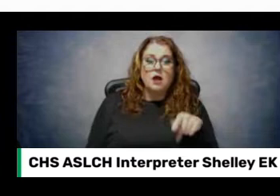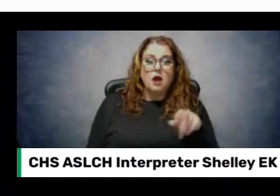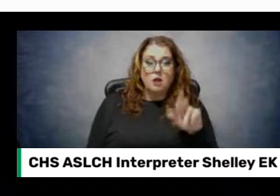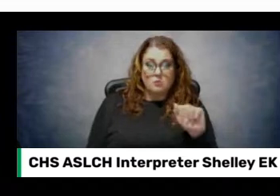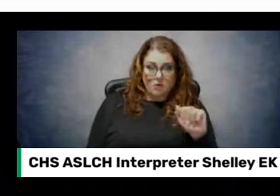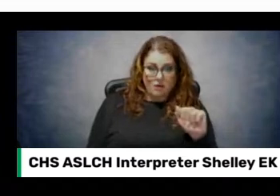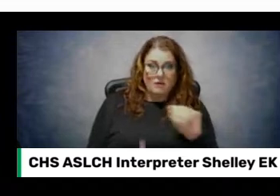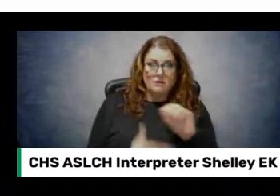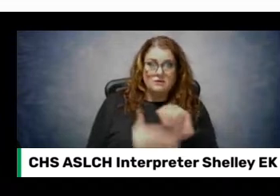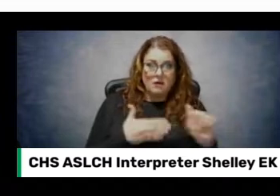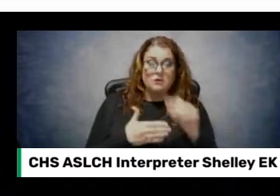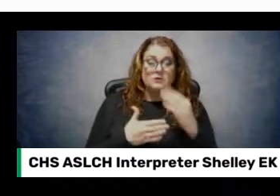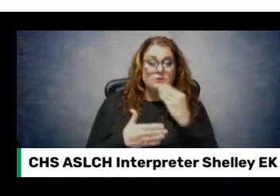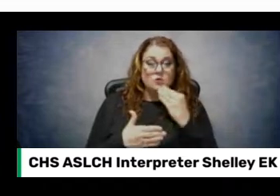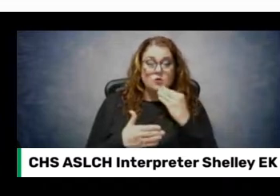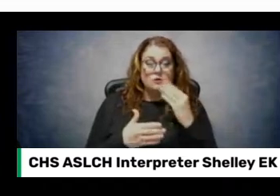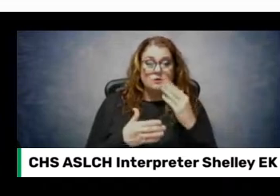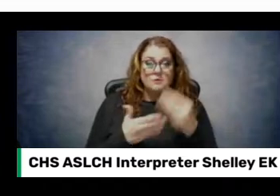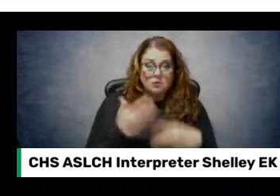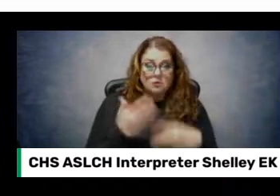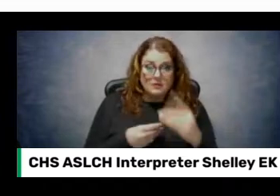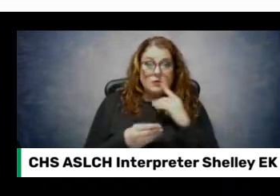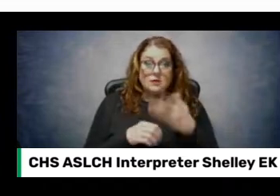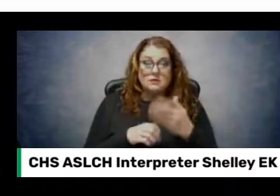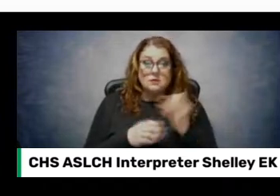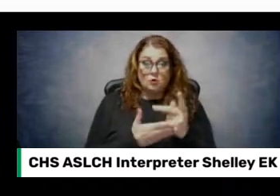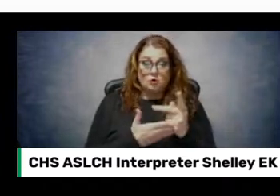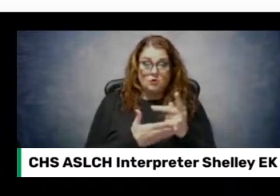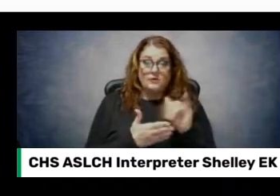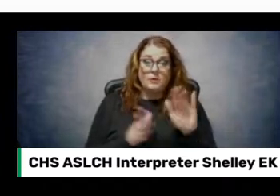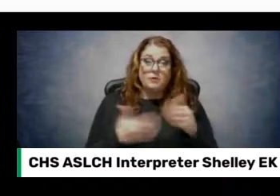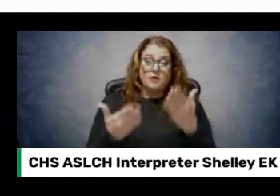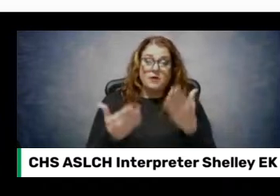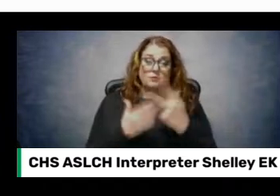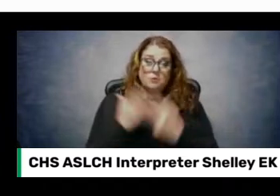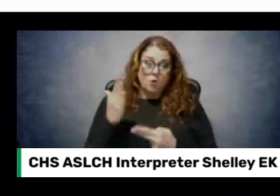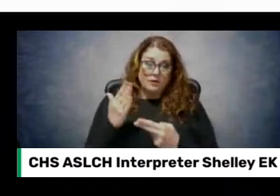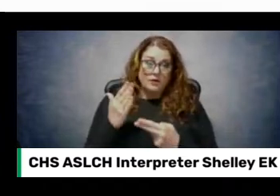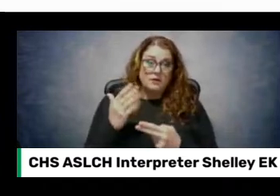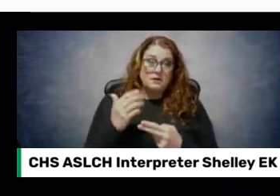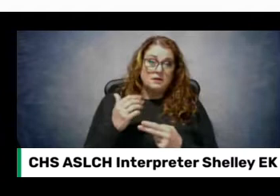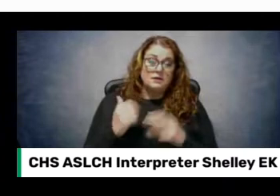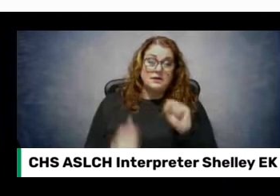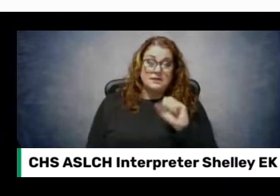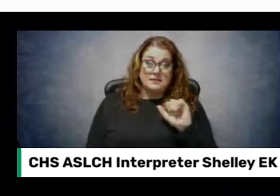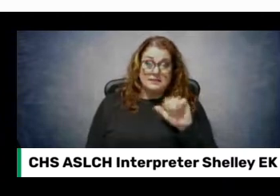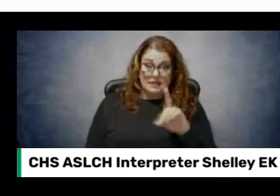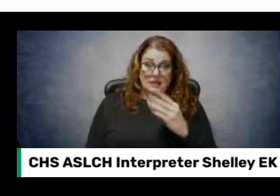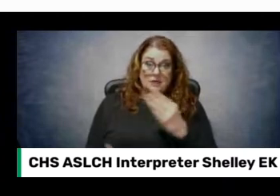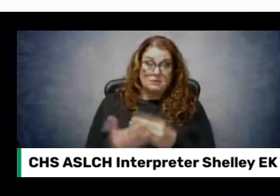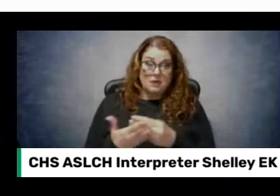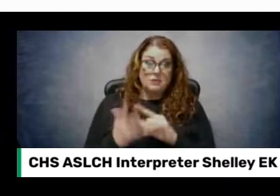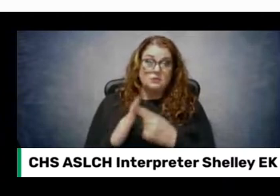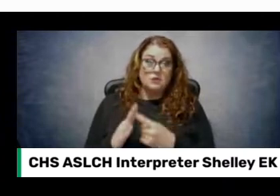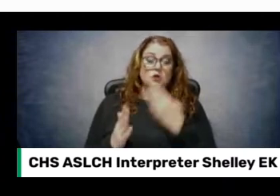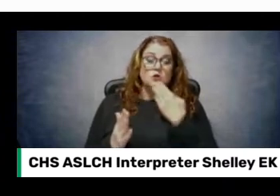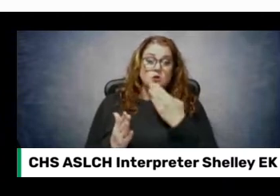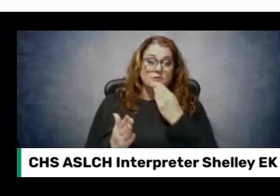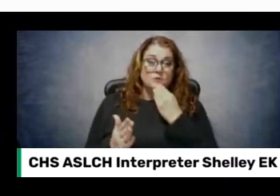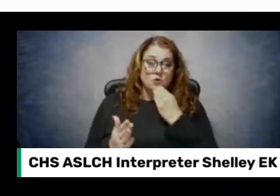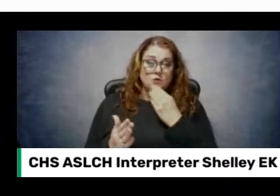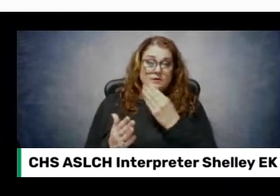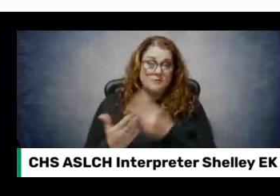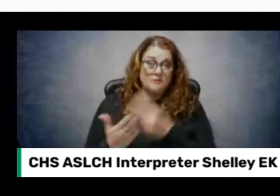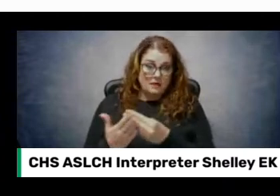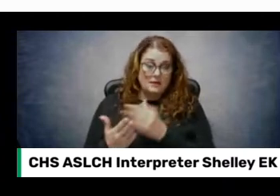that was approved that provides both seed money to start the Chicago Good Food Fund